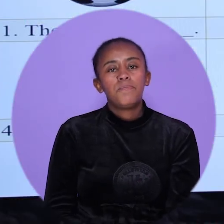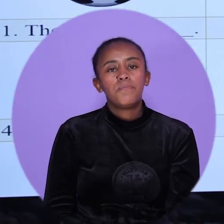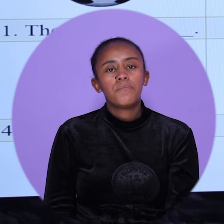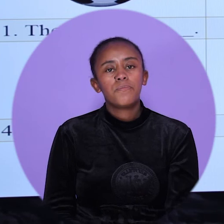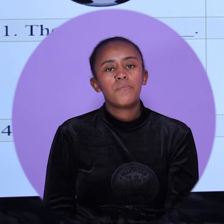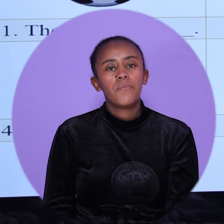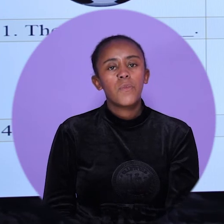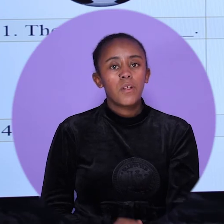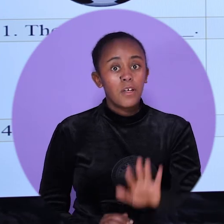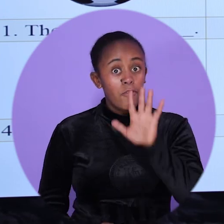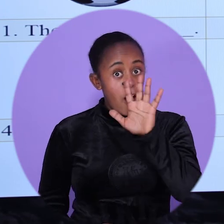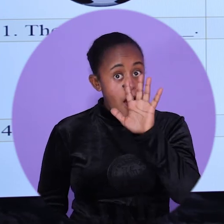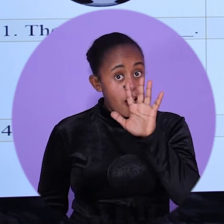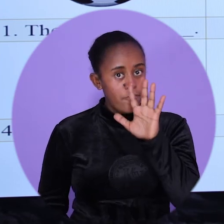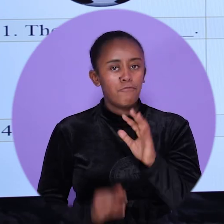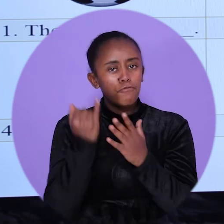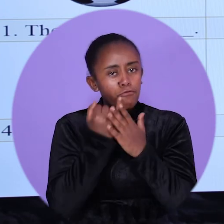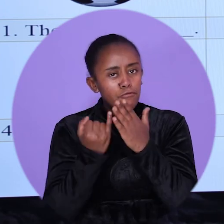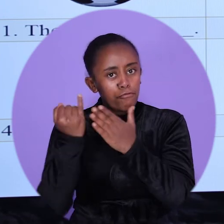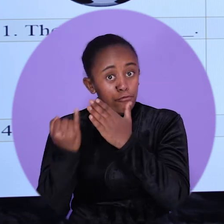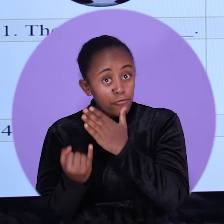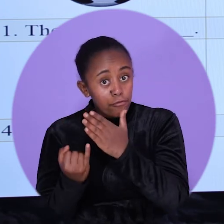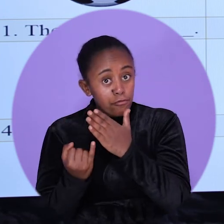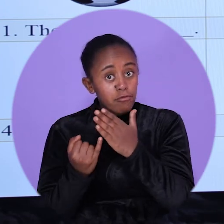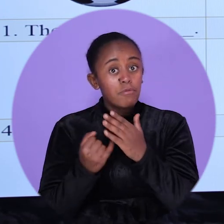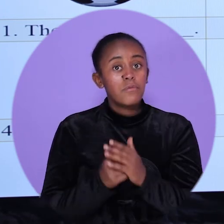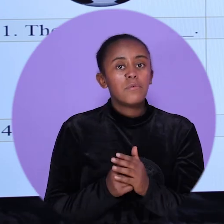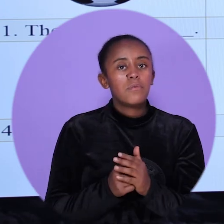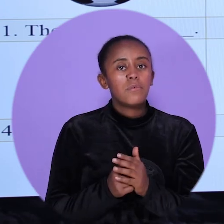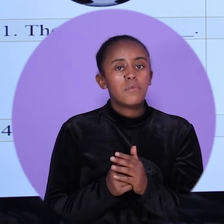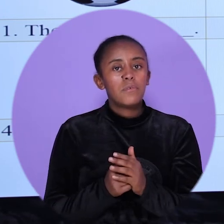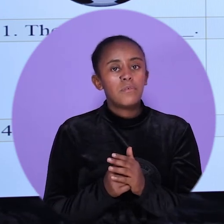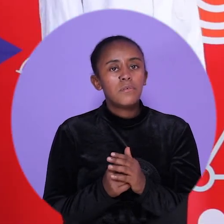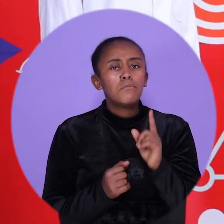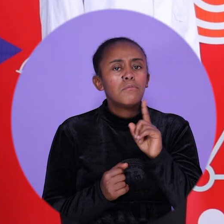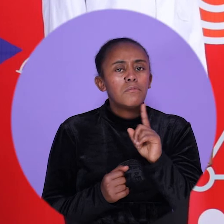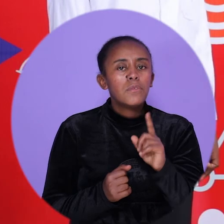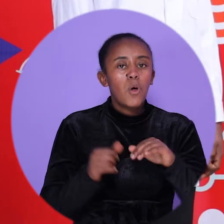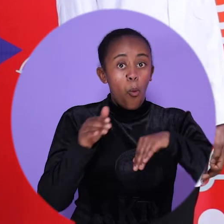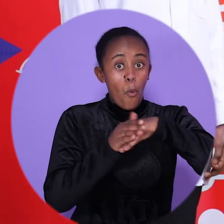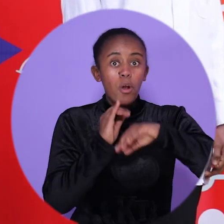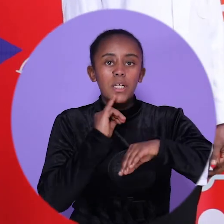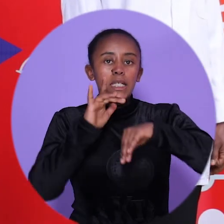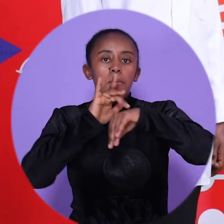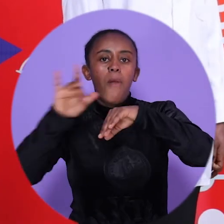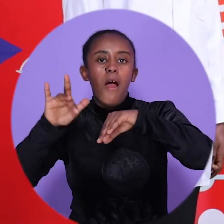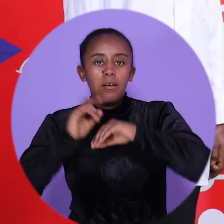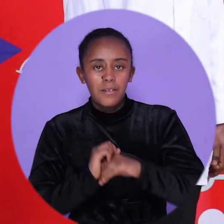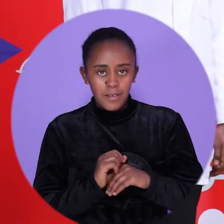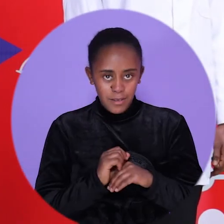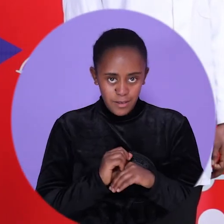are five pictures over here. The first one, it says what? The ball is dash.